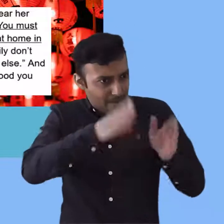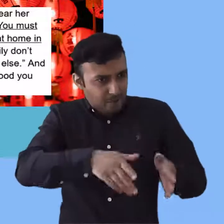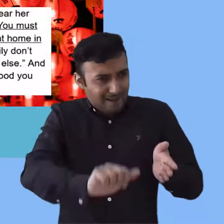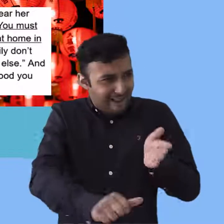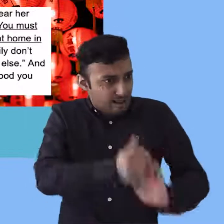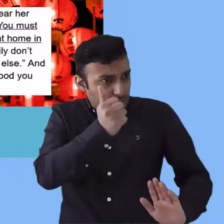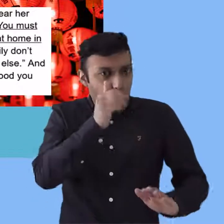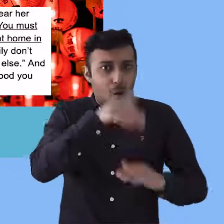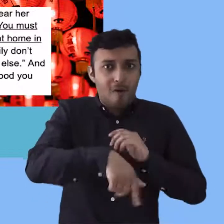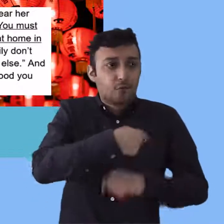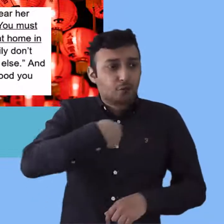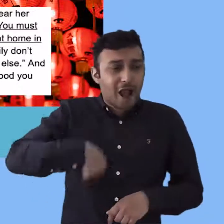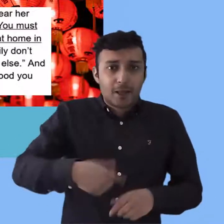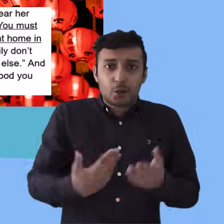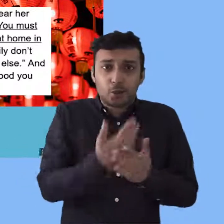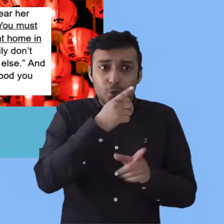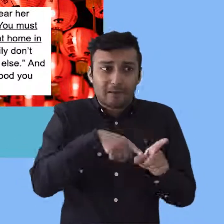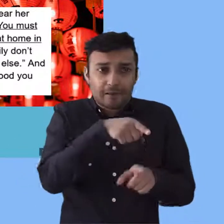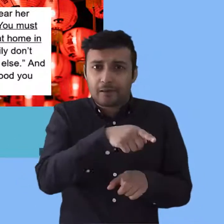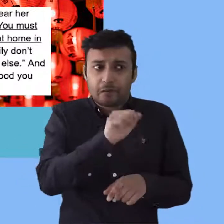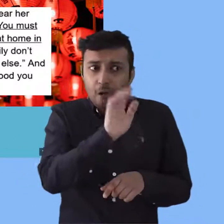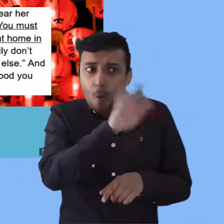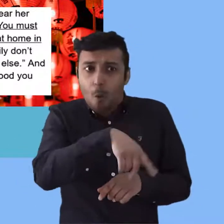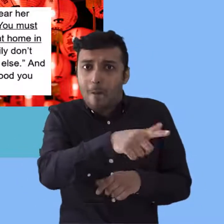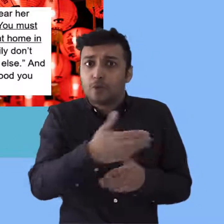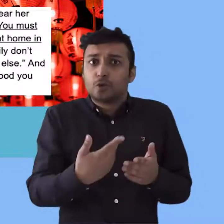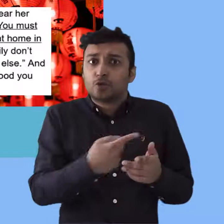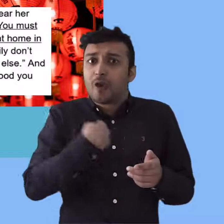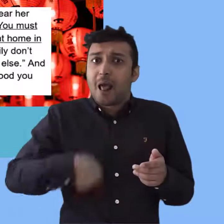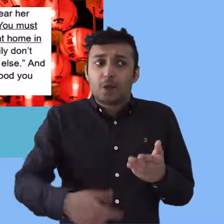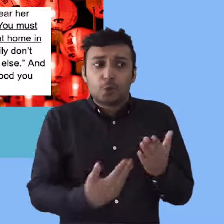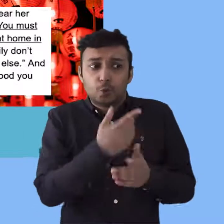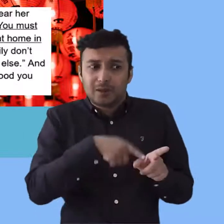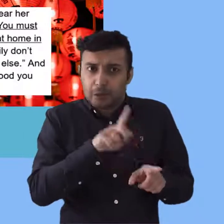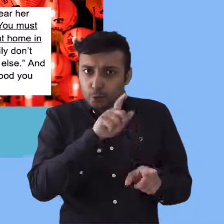about Chinese New Year in our class. What do you do at home in Chinese New Year?"